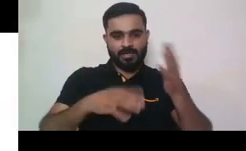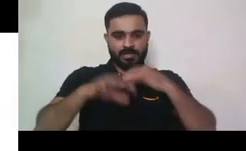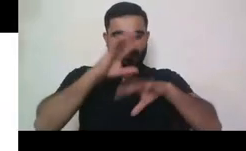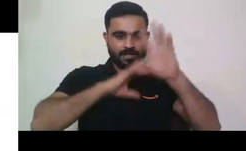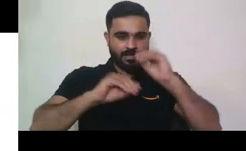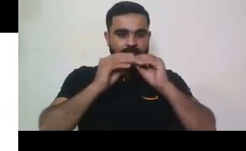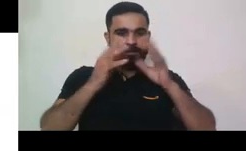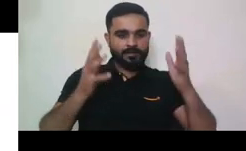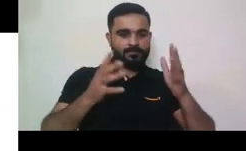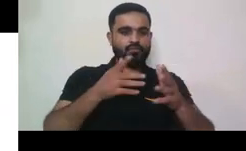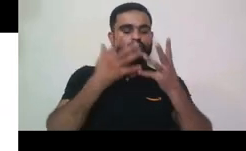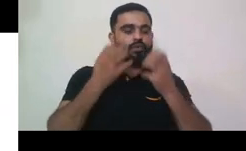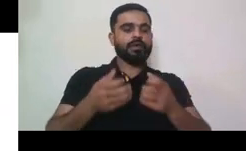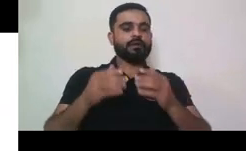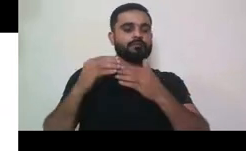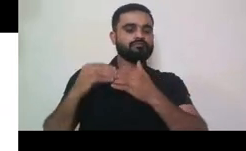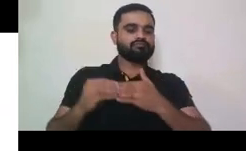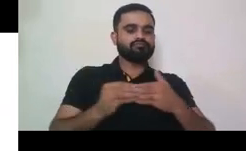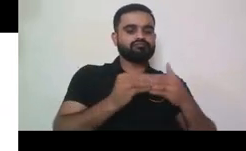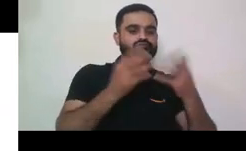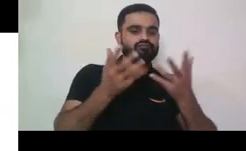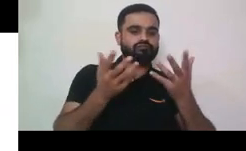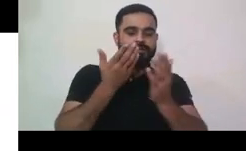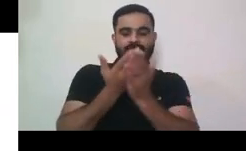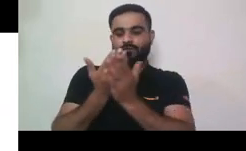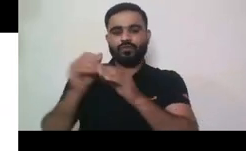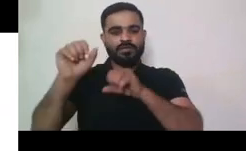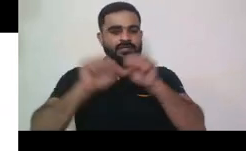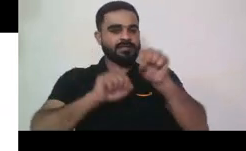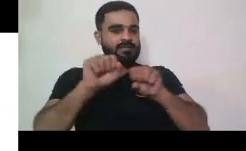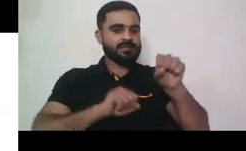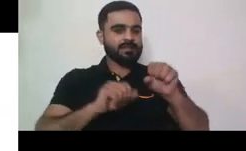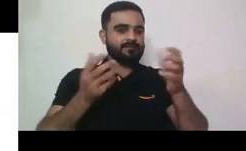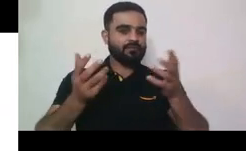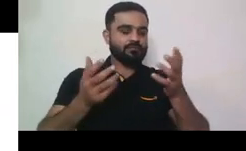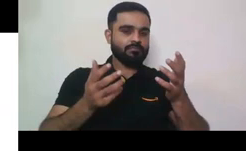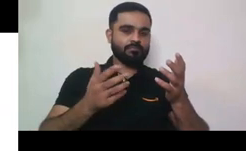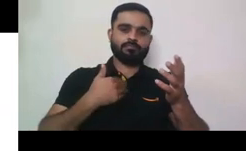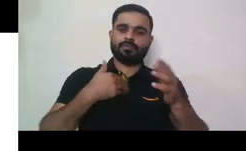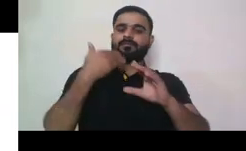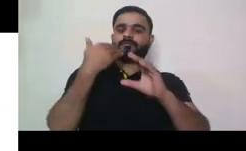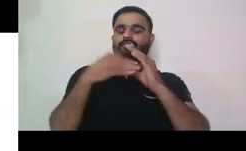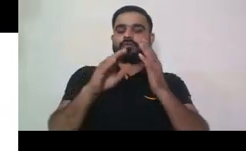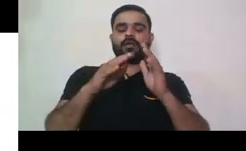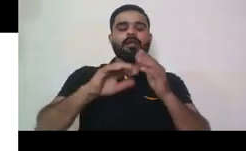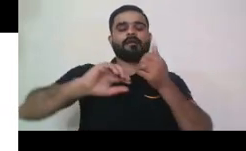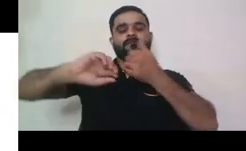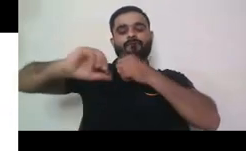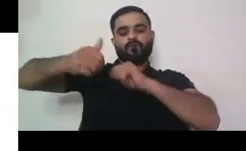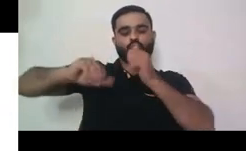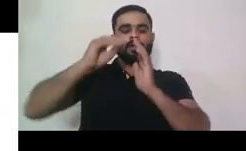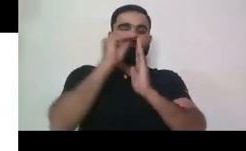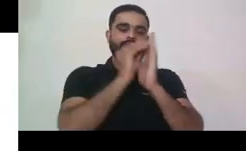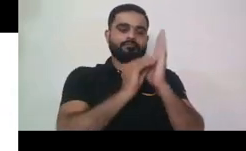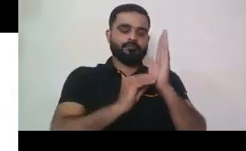lot. I just want to go over how to get your certificate. And we have shared the feedback link in